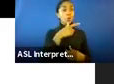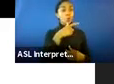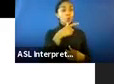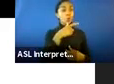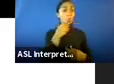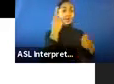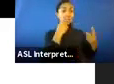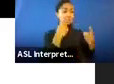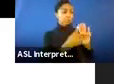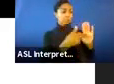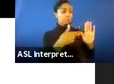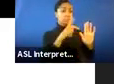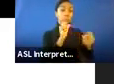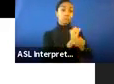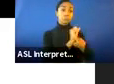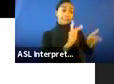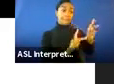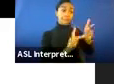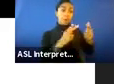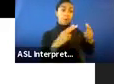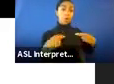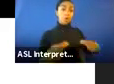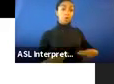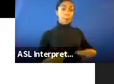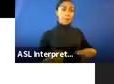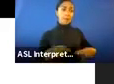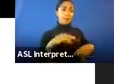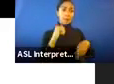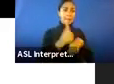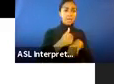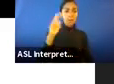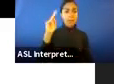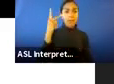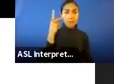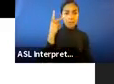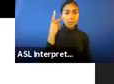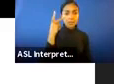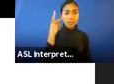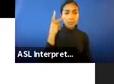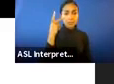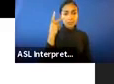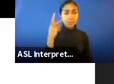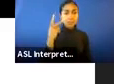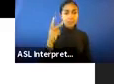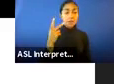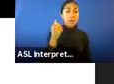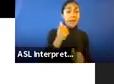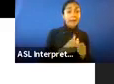much a political idea. Not all humans have been